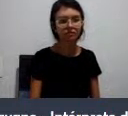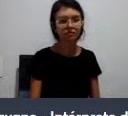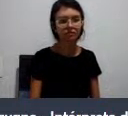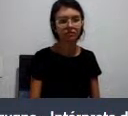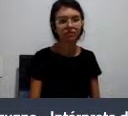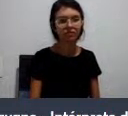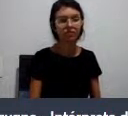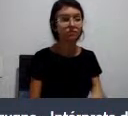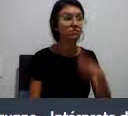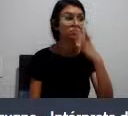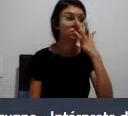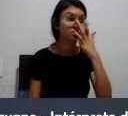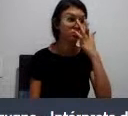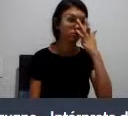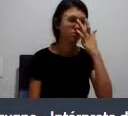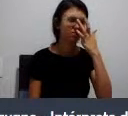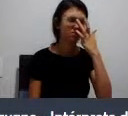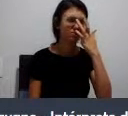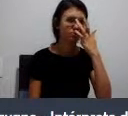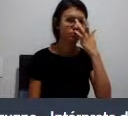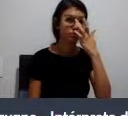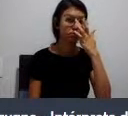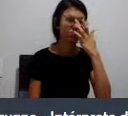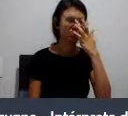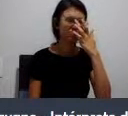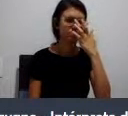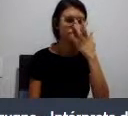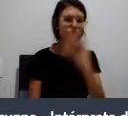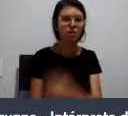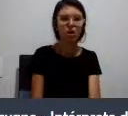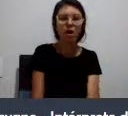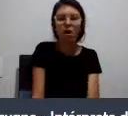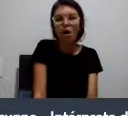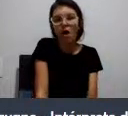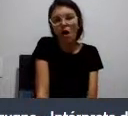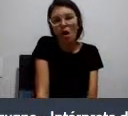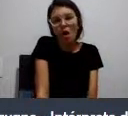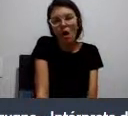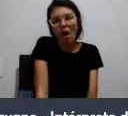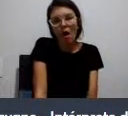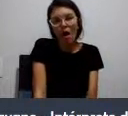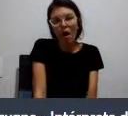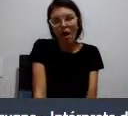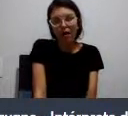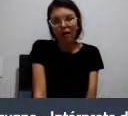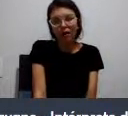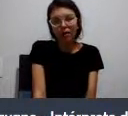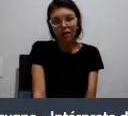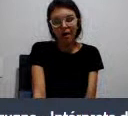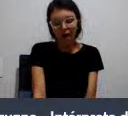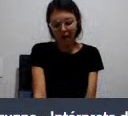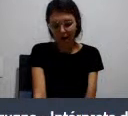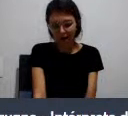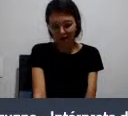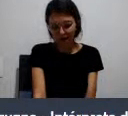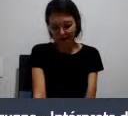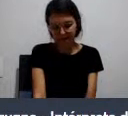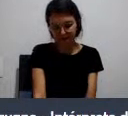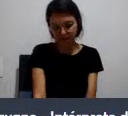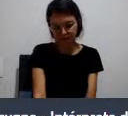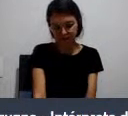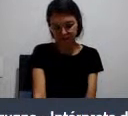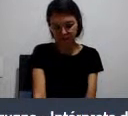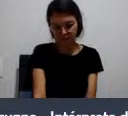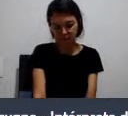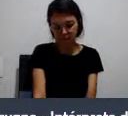check, new data that I need, or specific parts of the text that need to